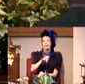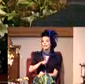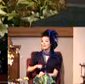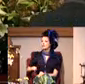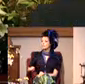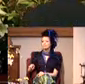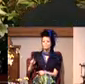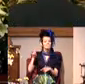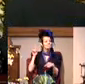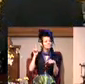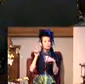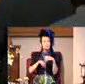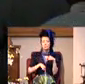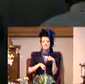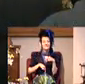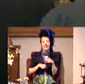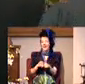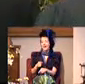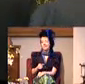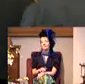They could not.